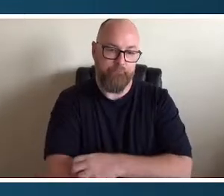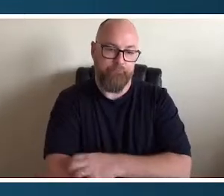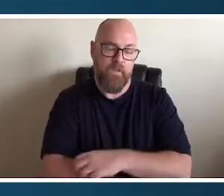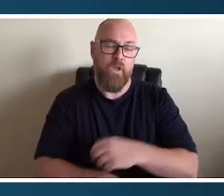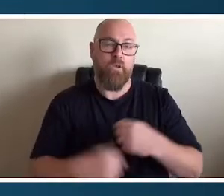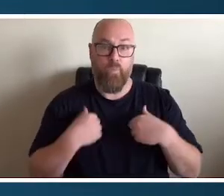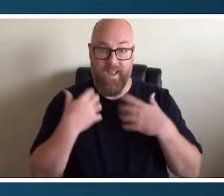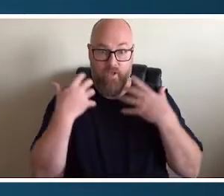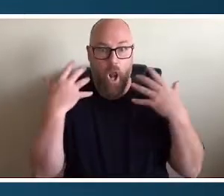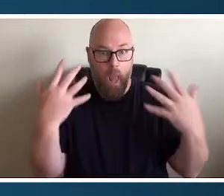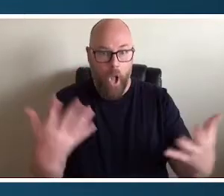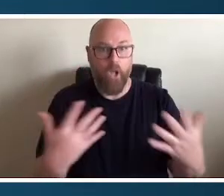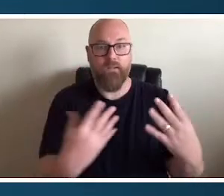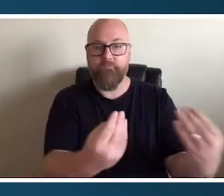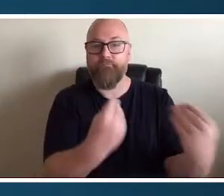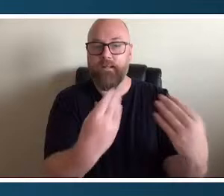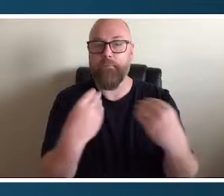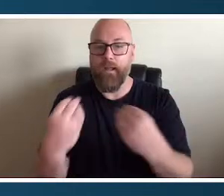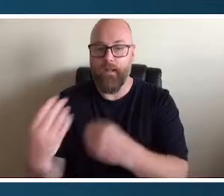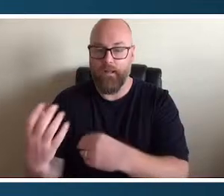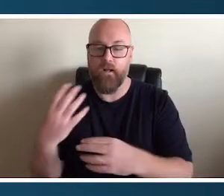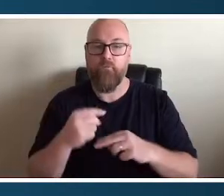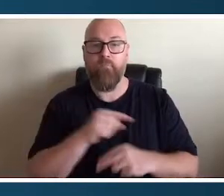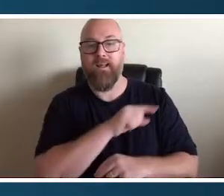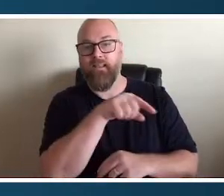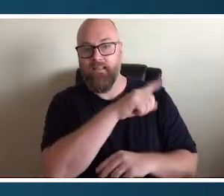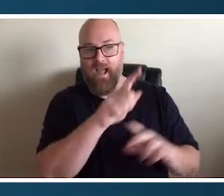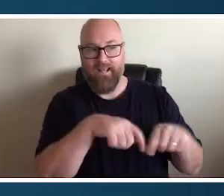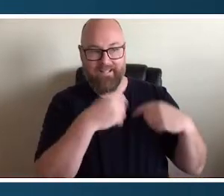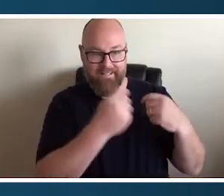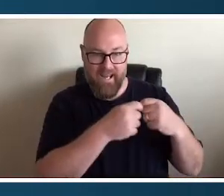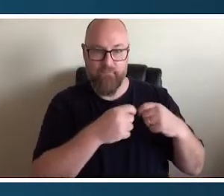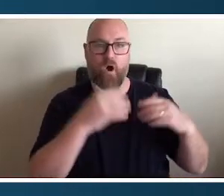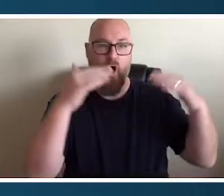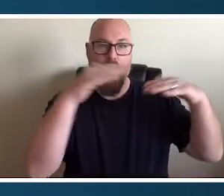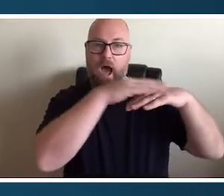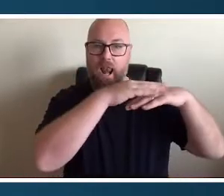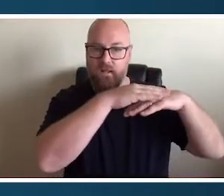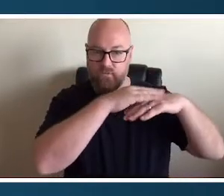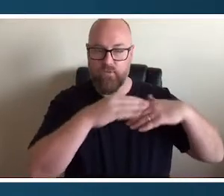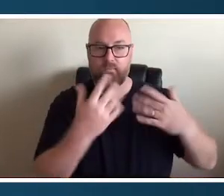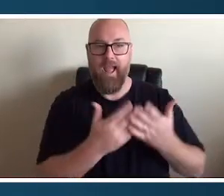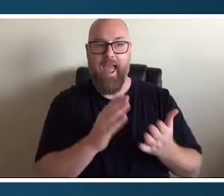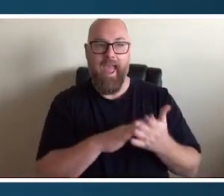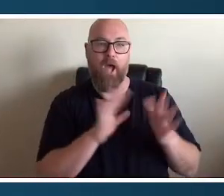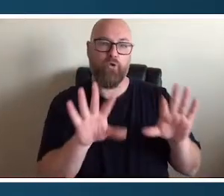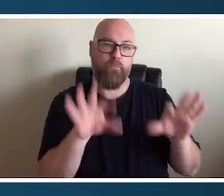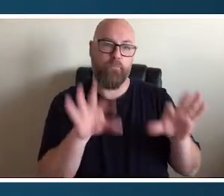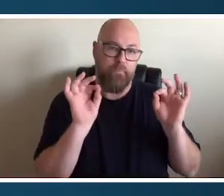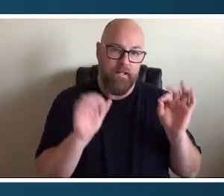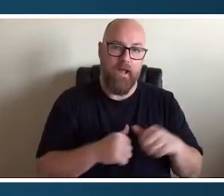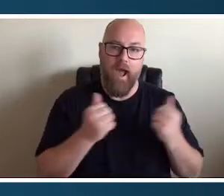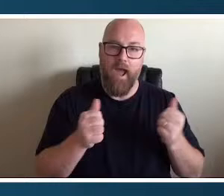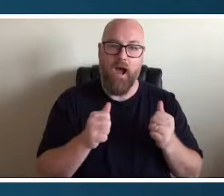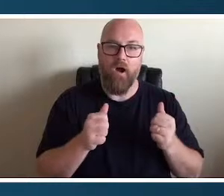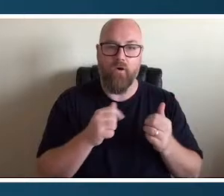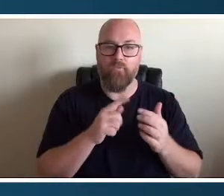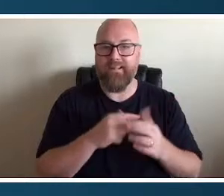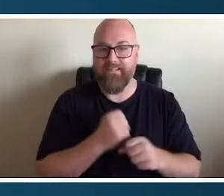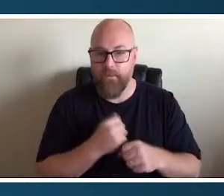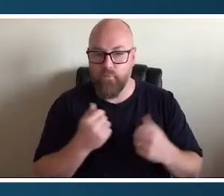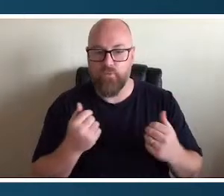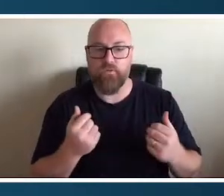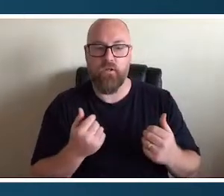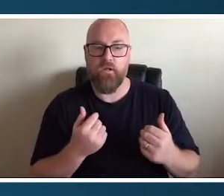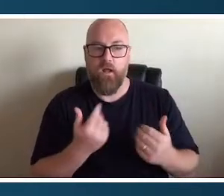feedback from that team, high levels, in terms of the design of the questionnaire, how to choose the samples, how to improve the design of the